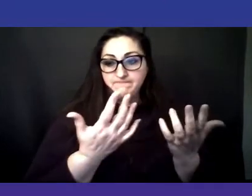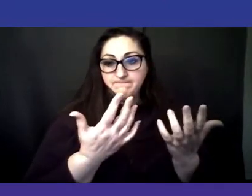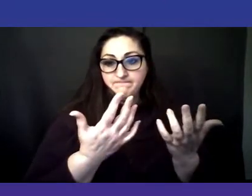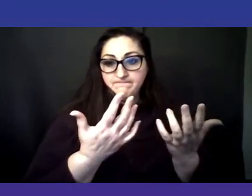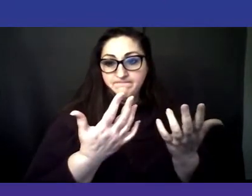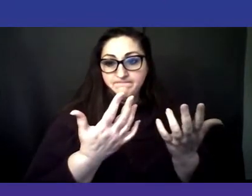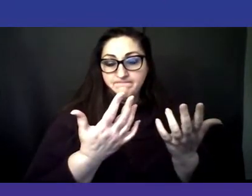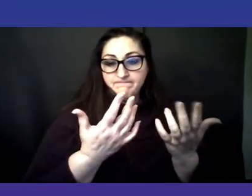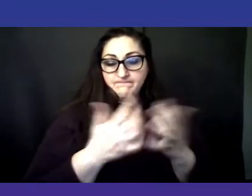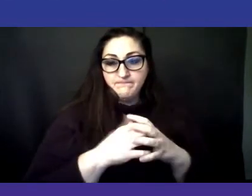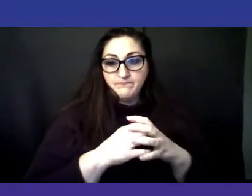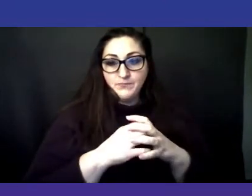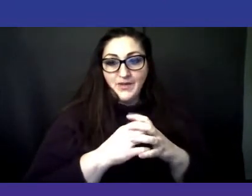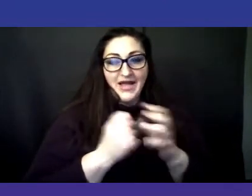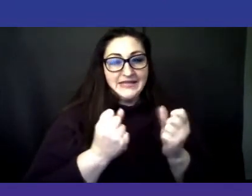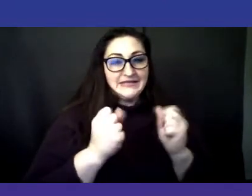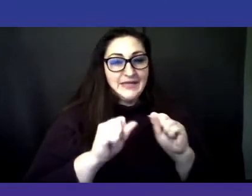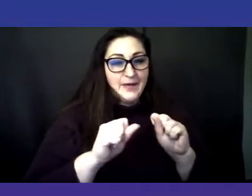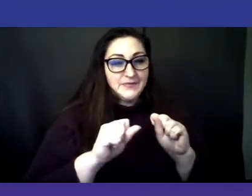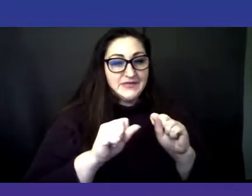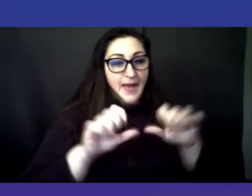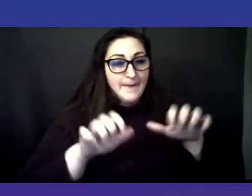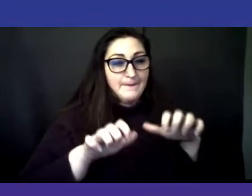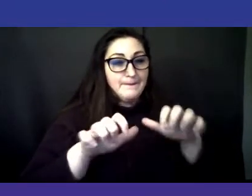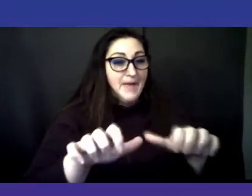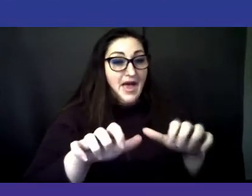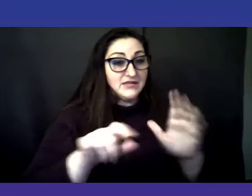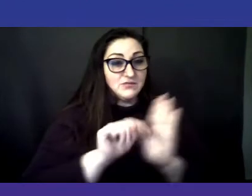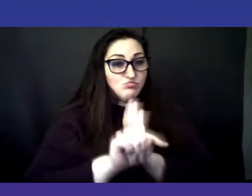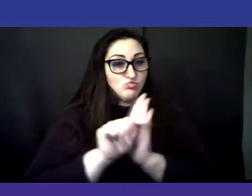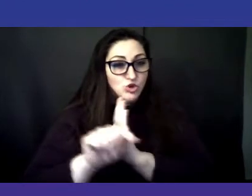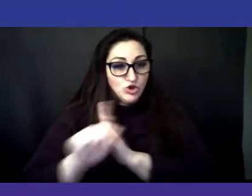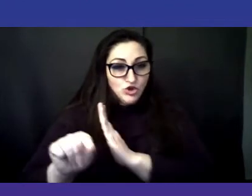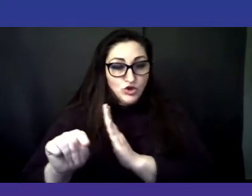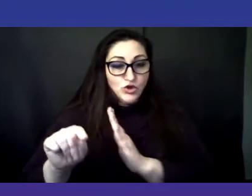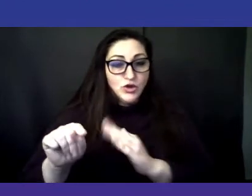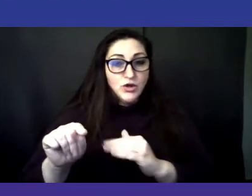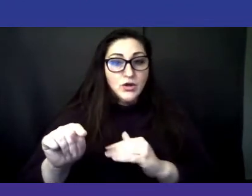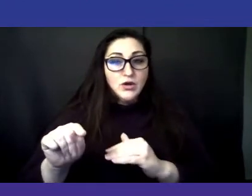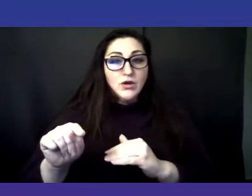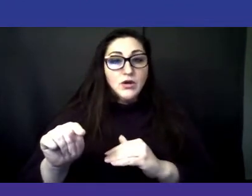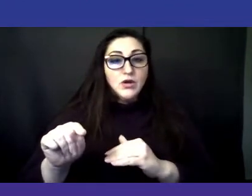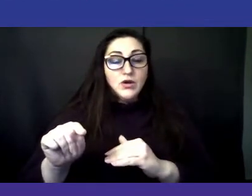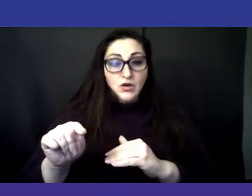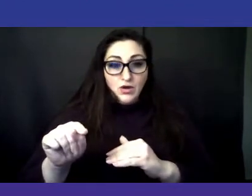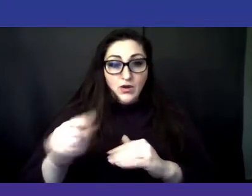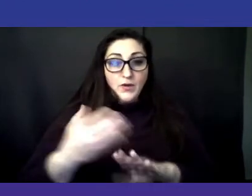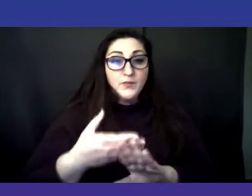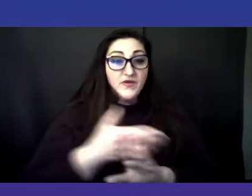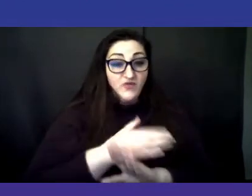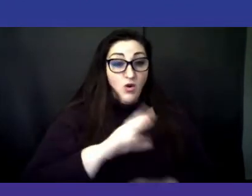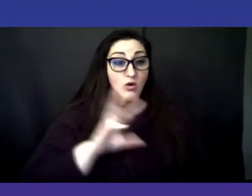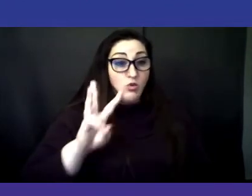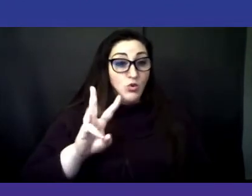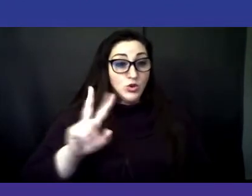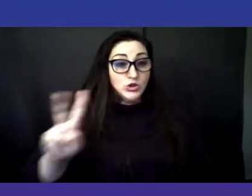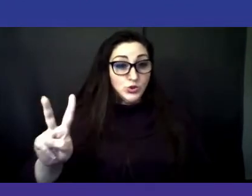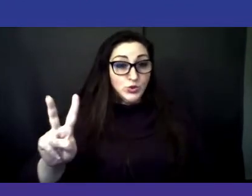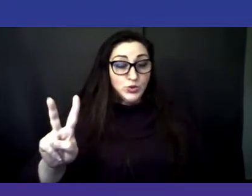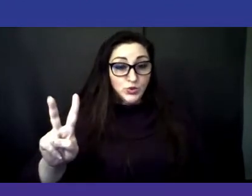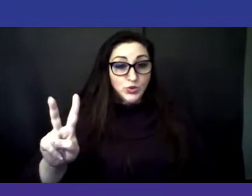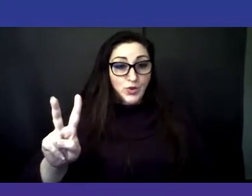attempts at mass murder before World War II, which was